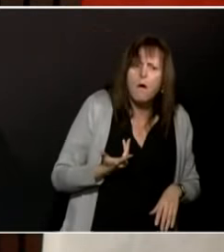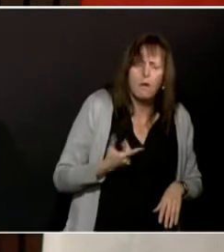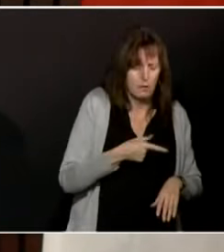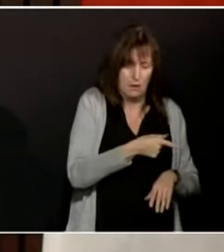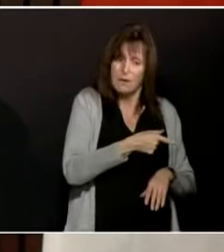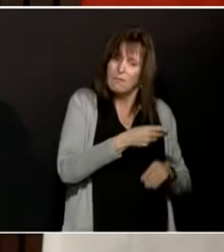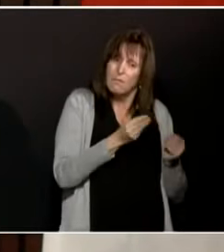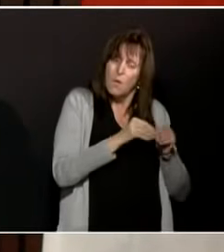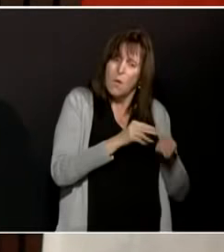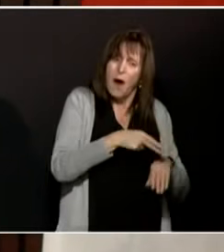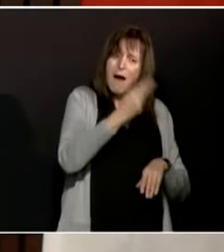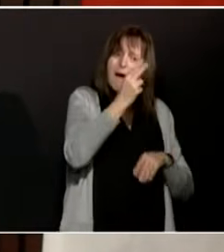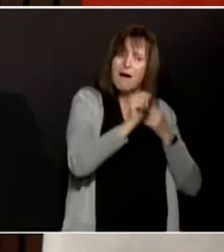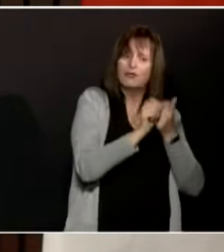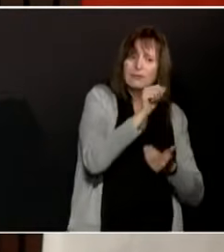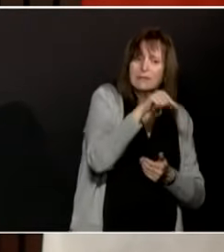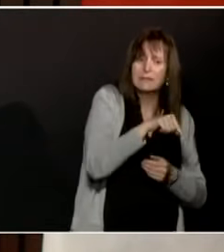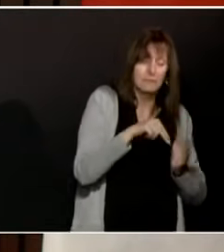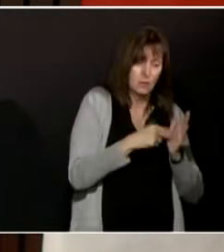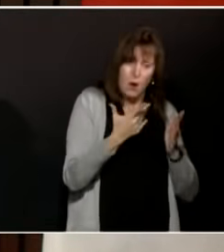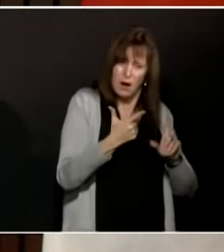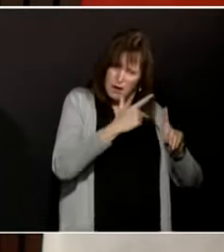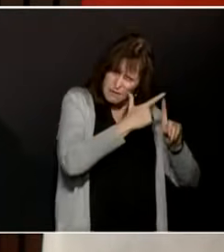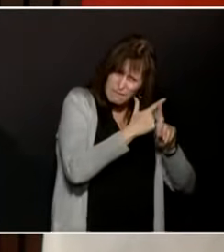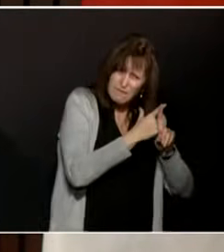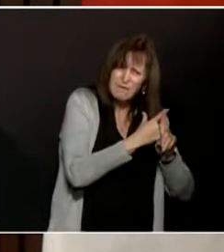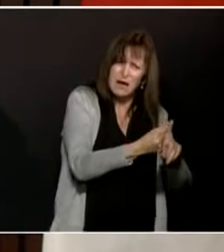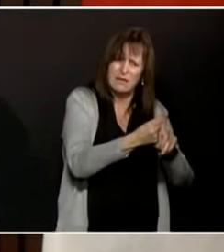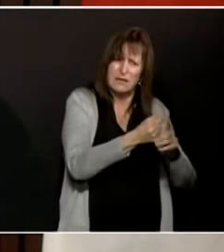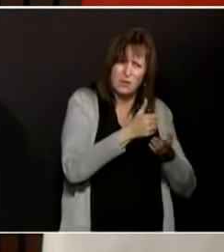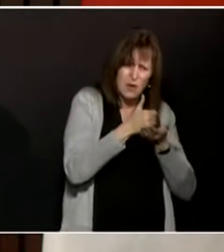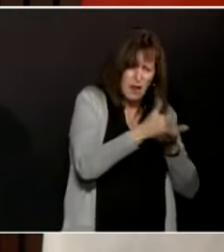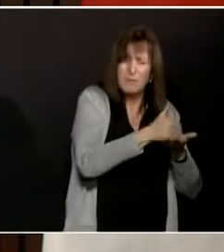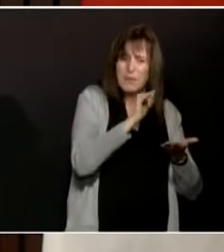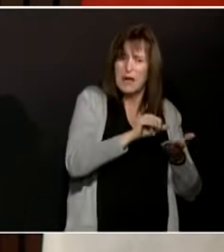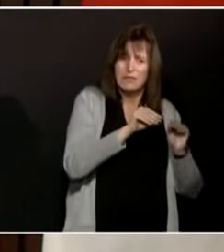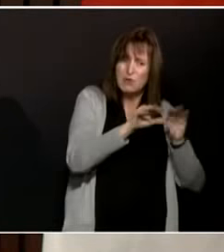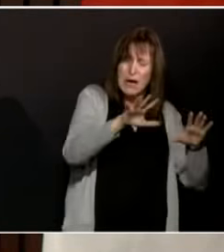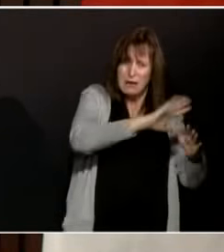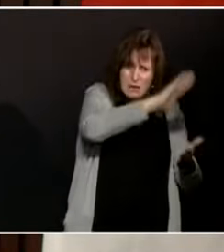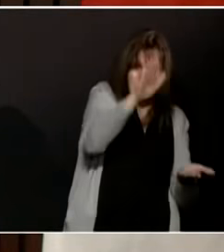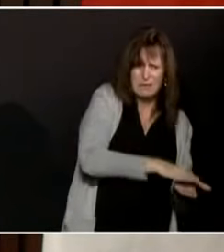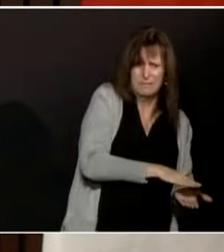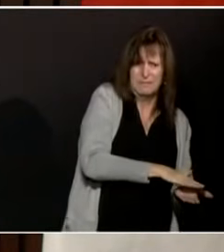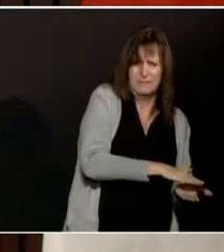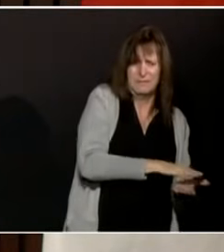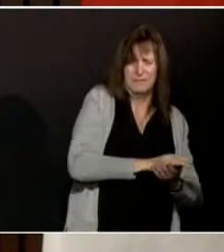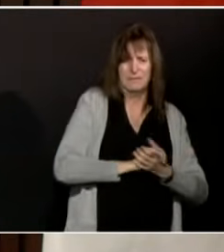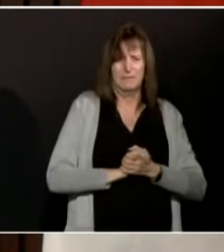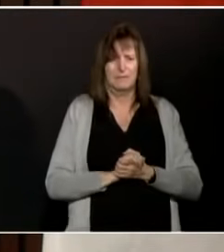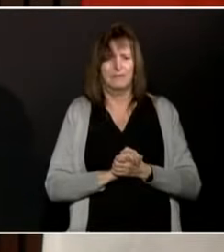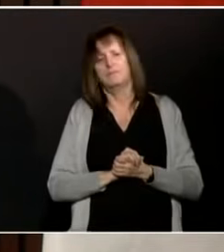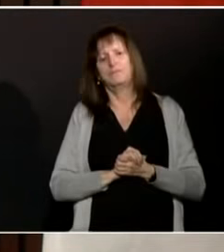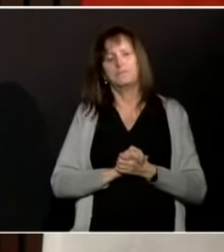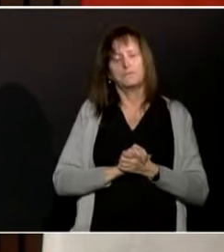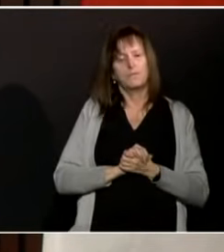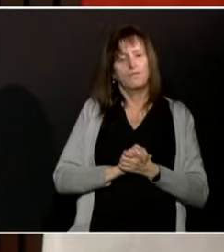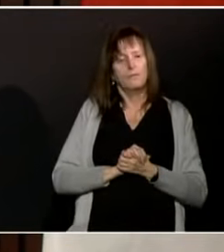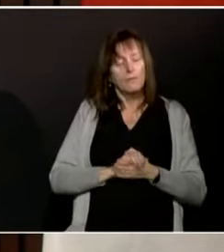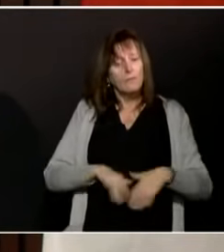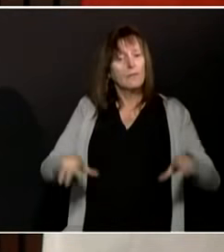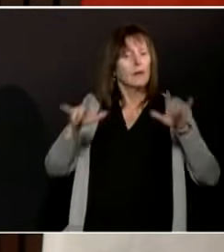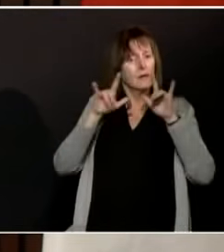want to put the vaccines to help break that chain of transmission. So doubling down on that is really important. At the same time, more vaccination